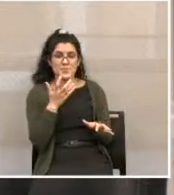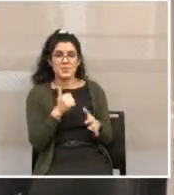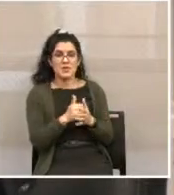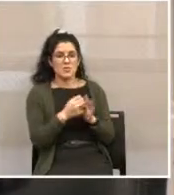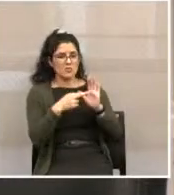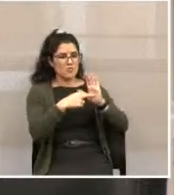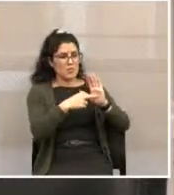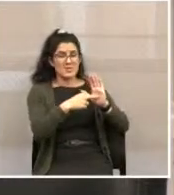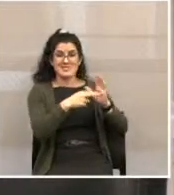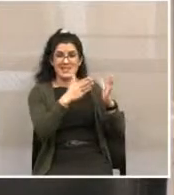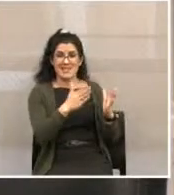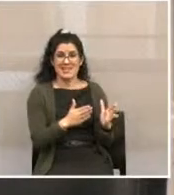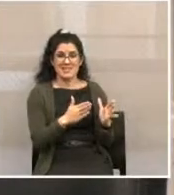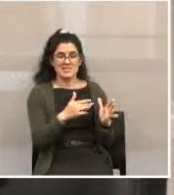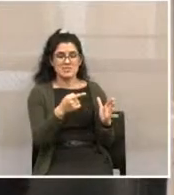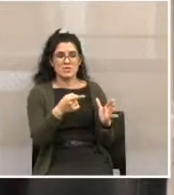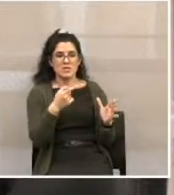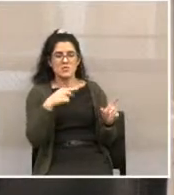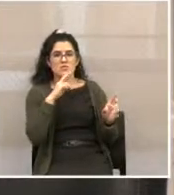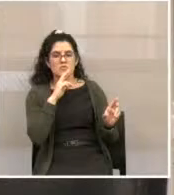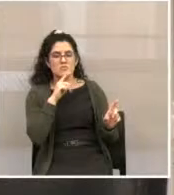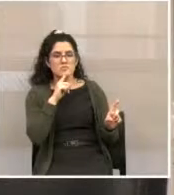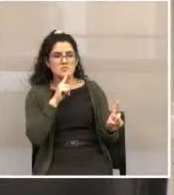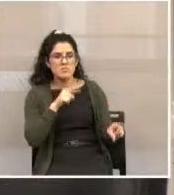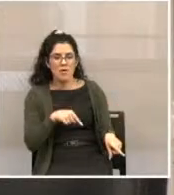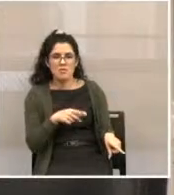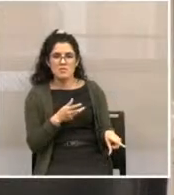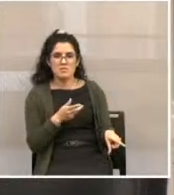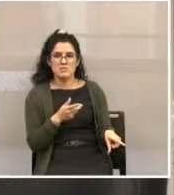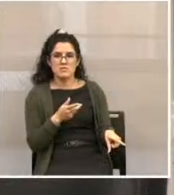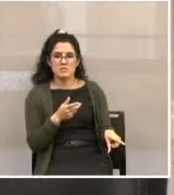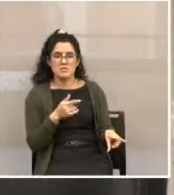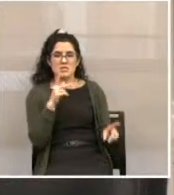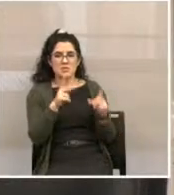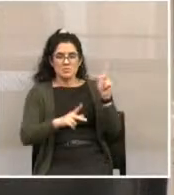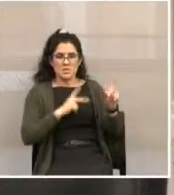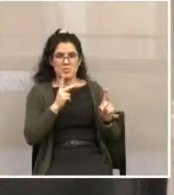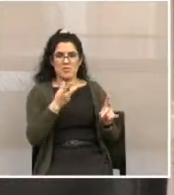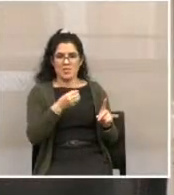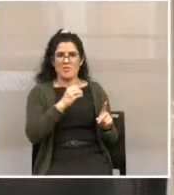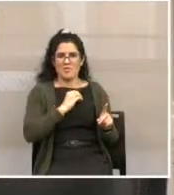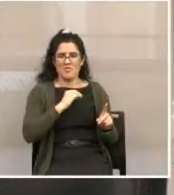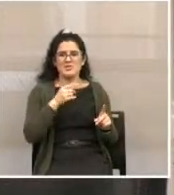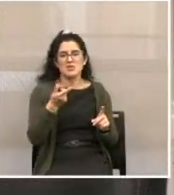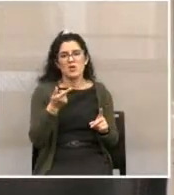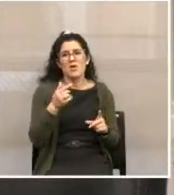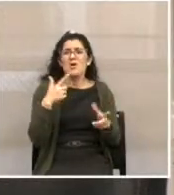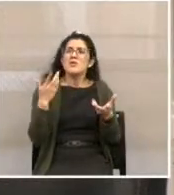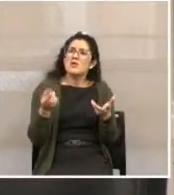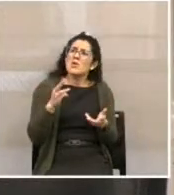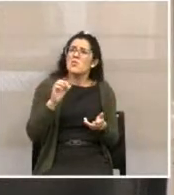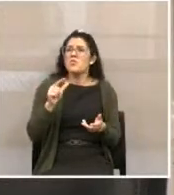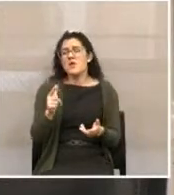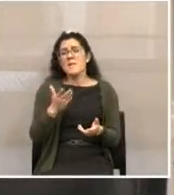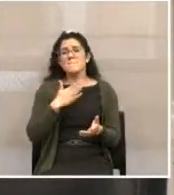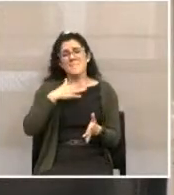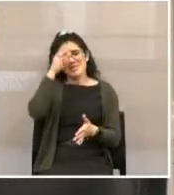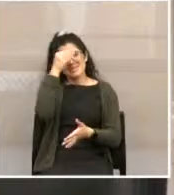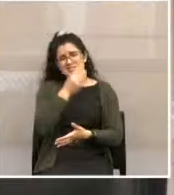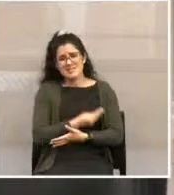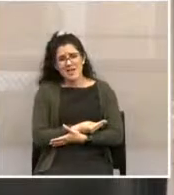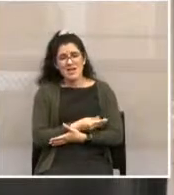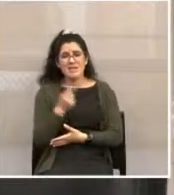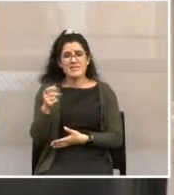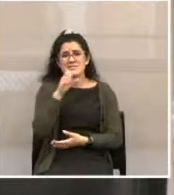representatives in response to owners of these platforms saying, well, my son